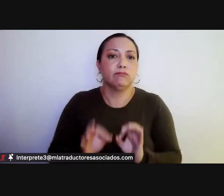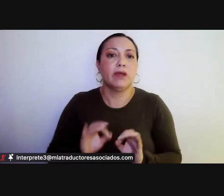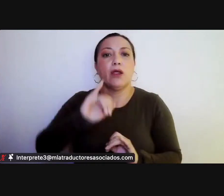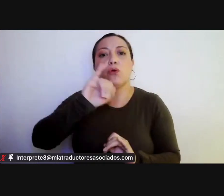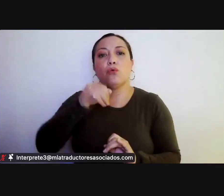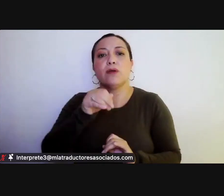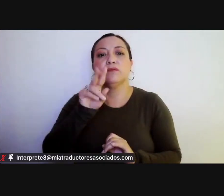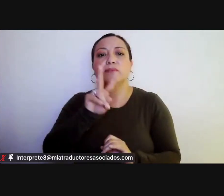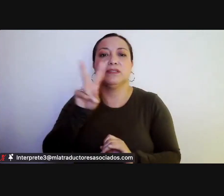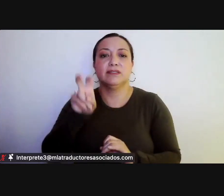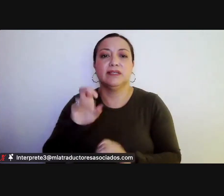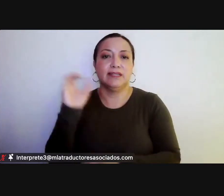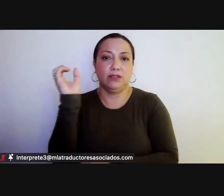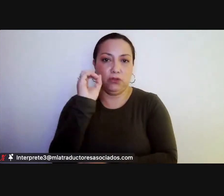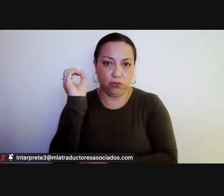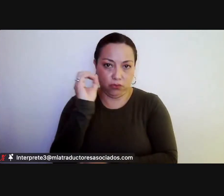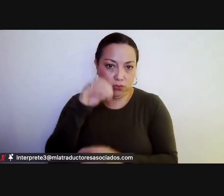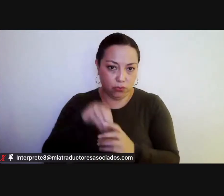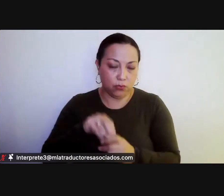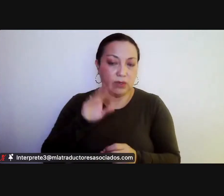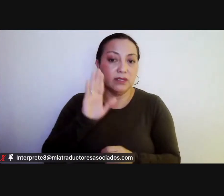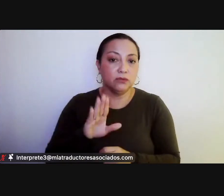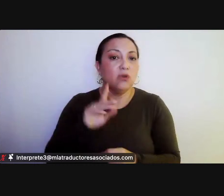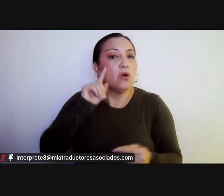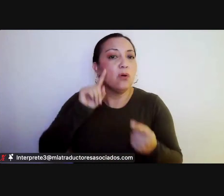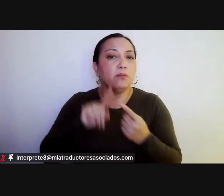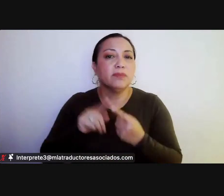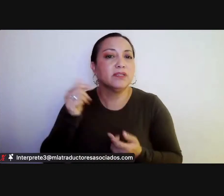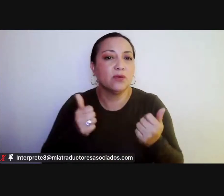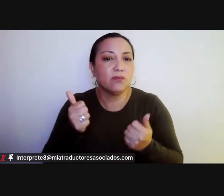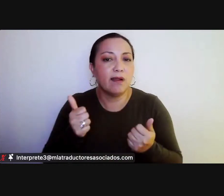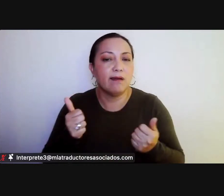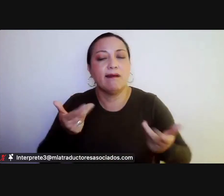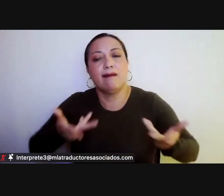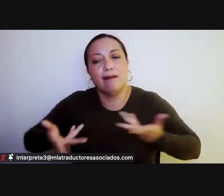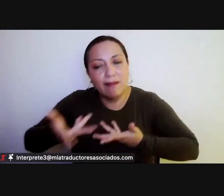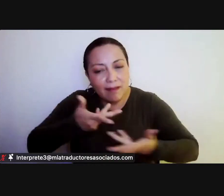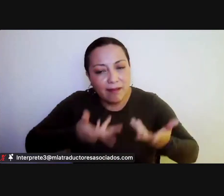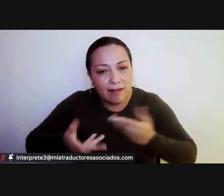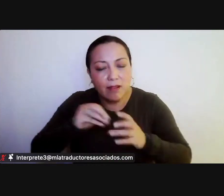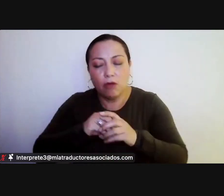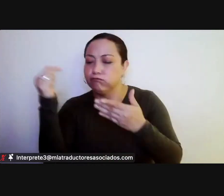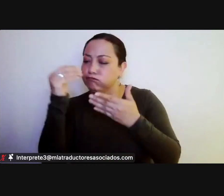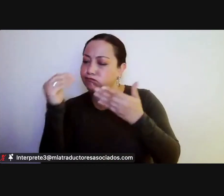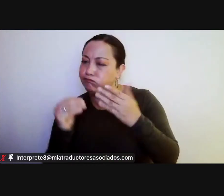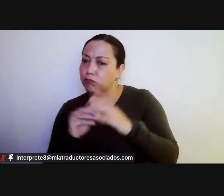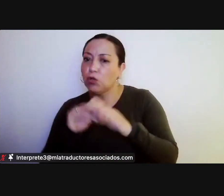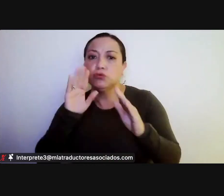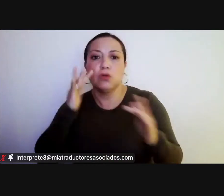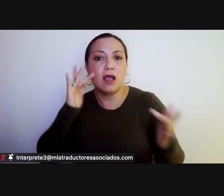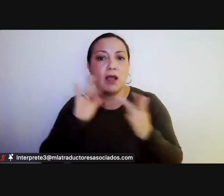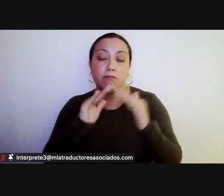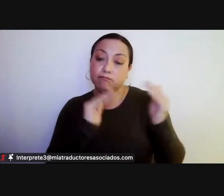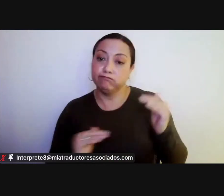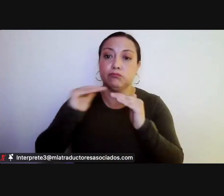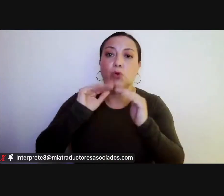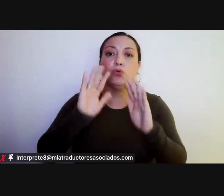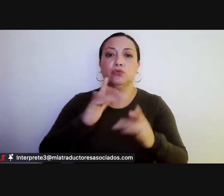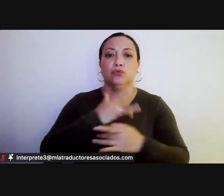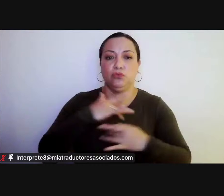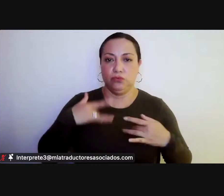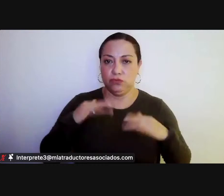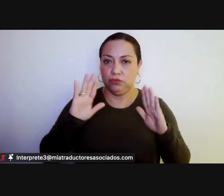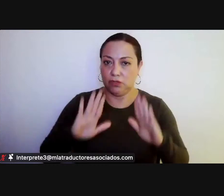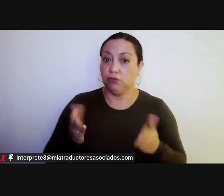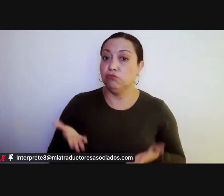program for October 27th, Thursday, which will be dedicated to talk about the structural determinants that favor equity in